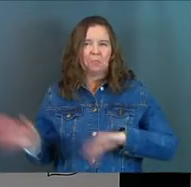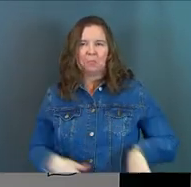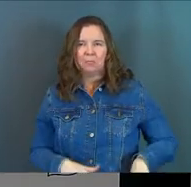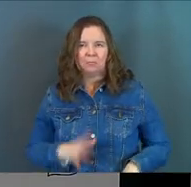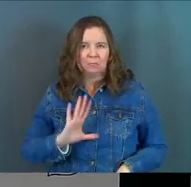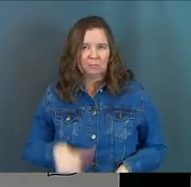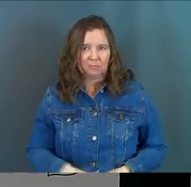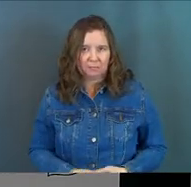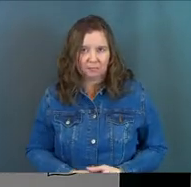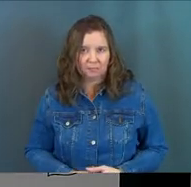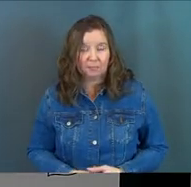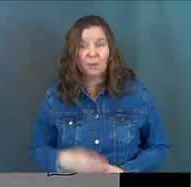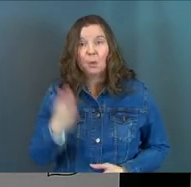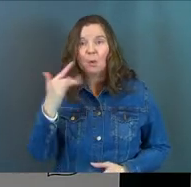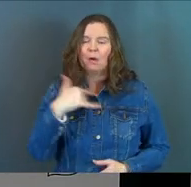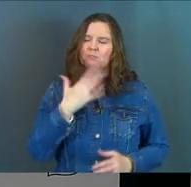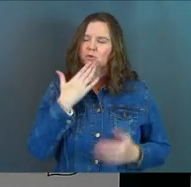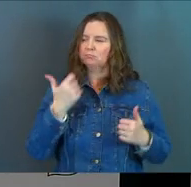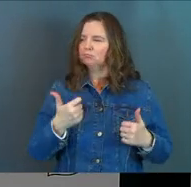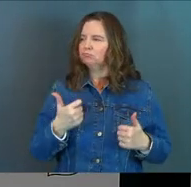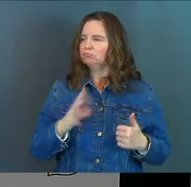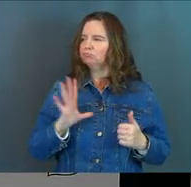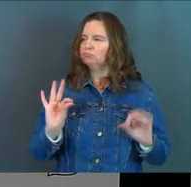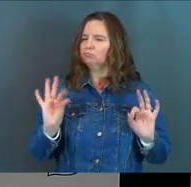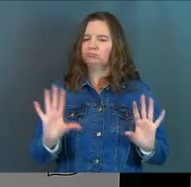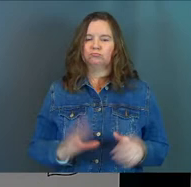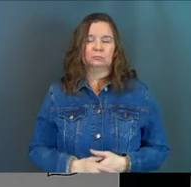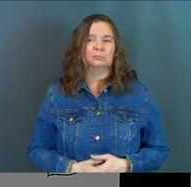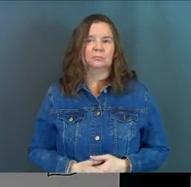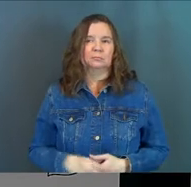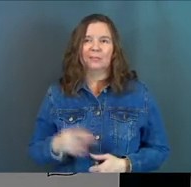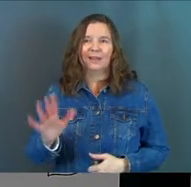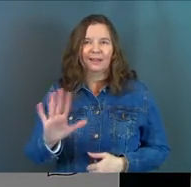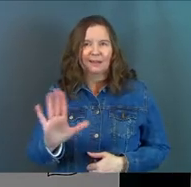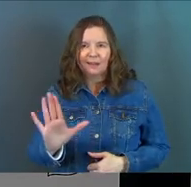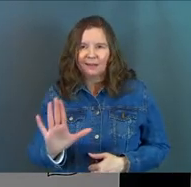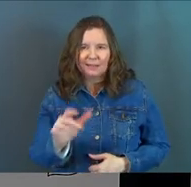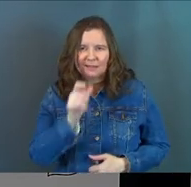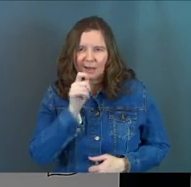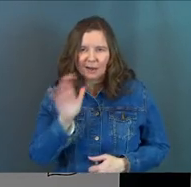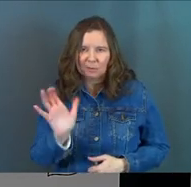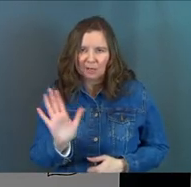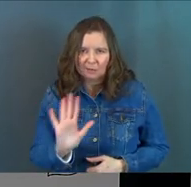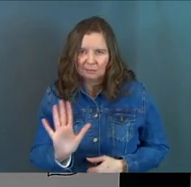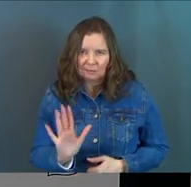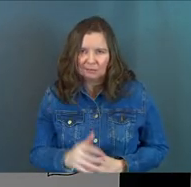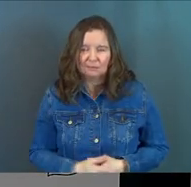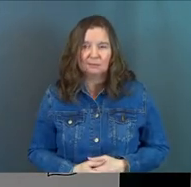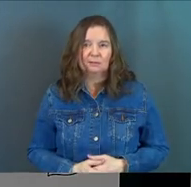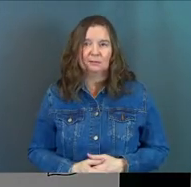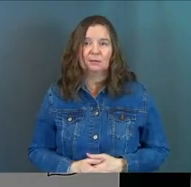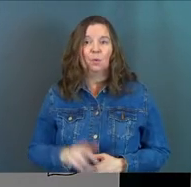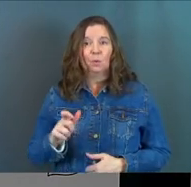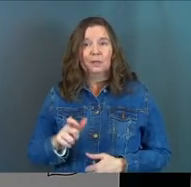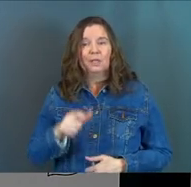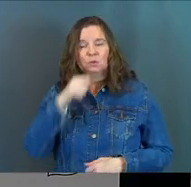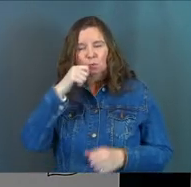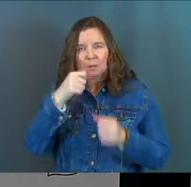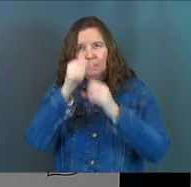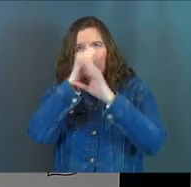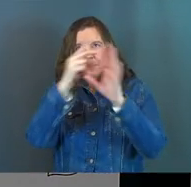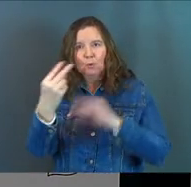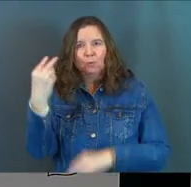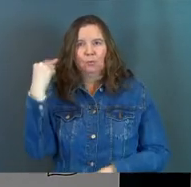anymore because you're good. Peter's like, nope, that's not how it's done. We need to